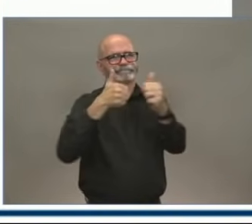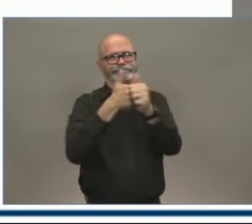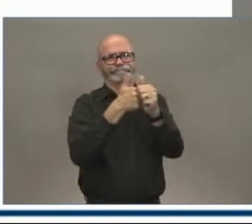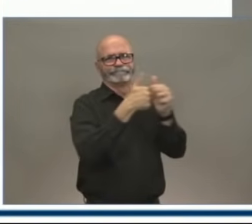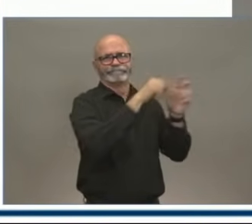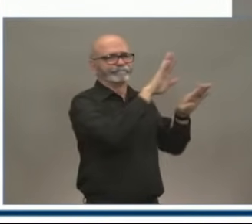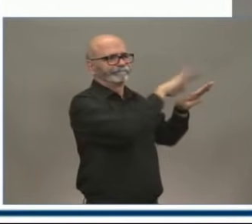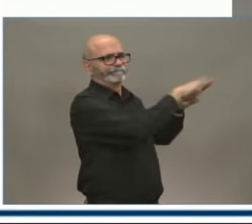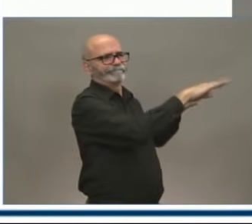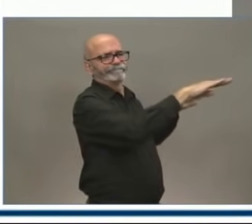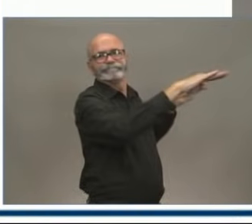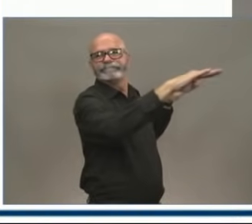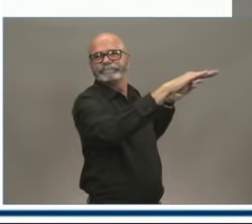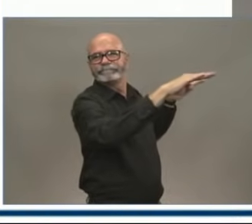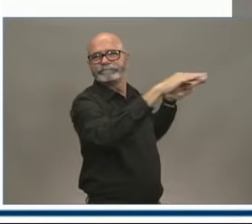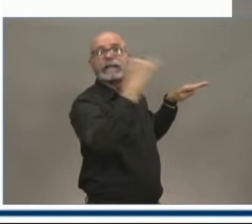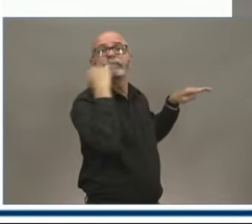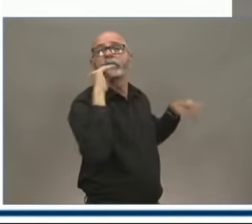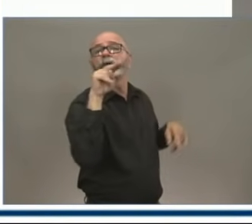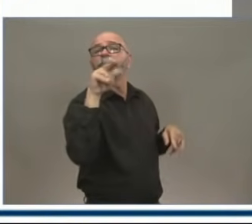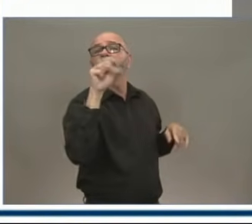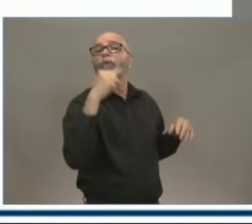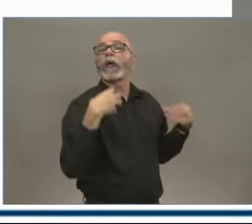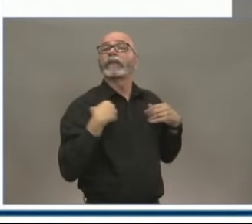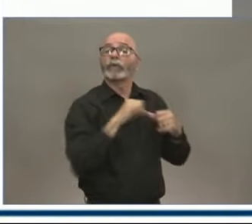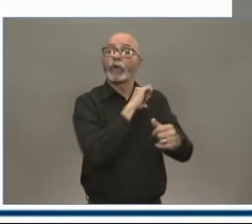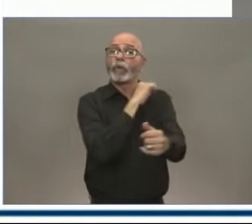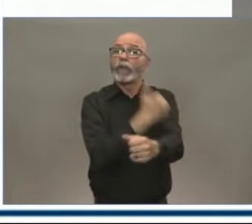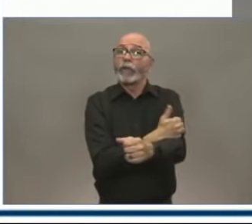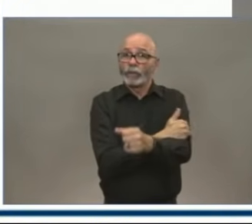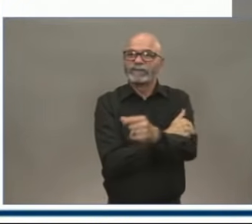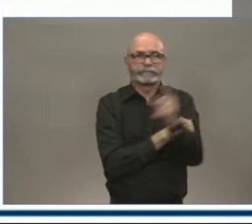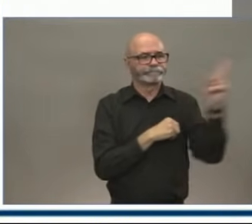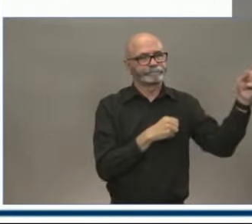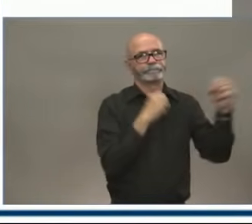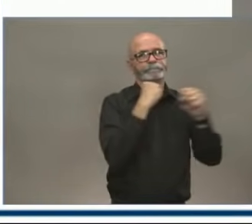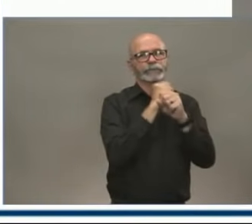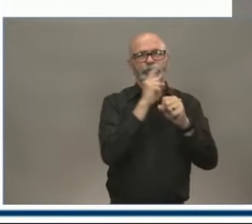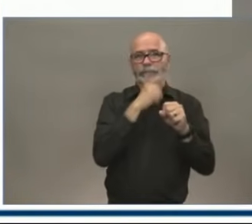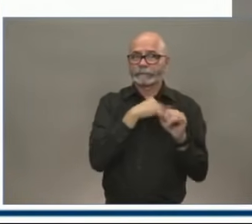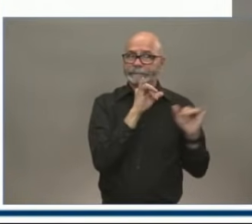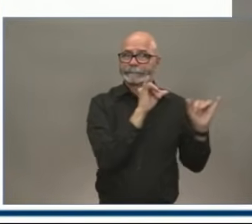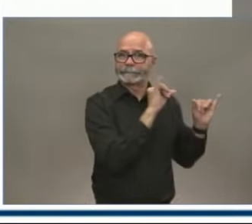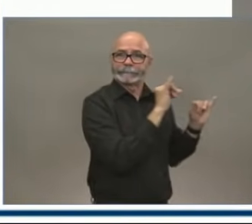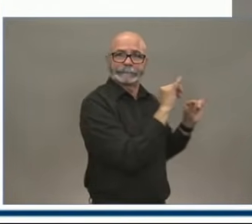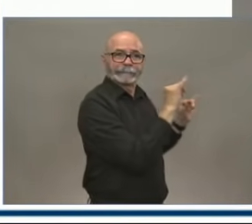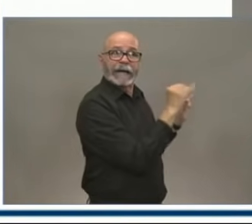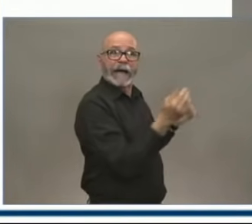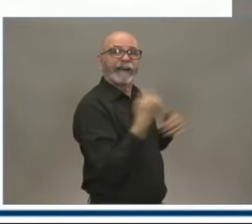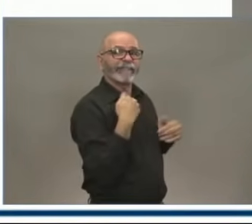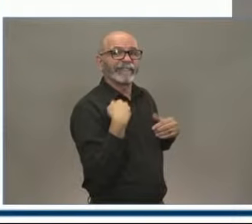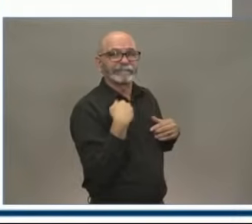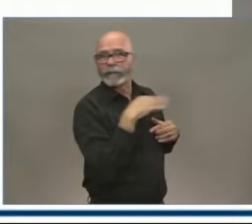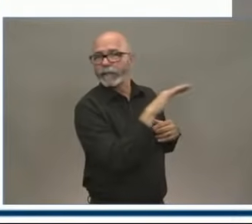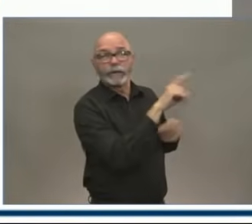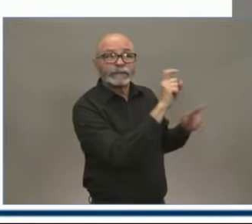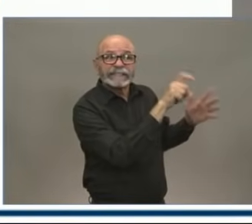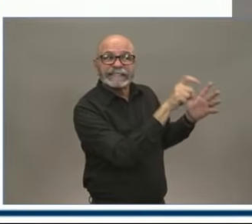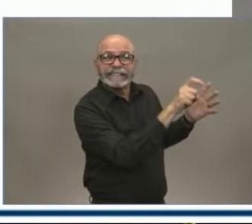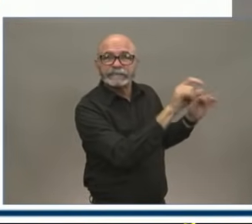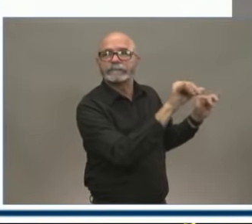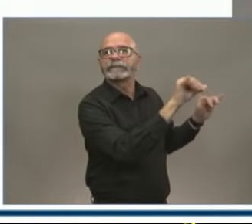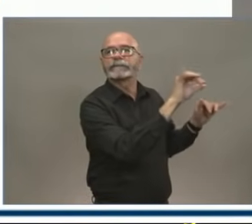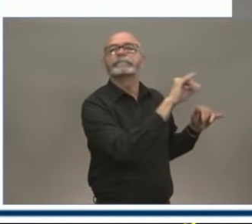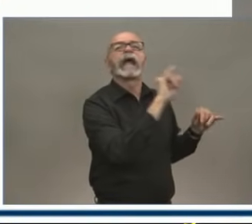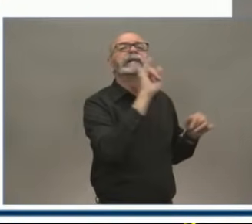Nova Scotia Health Authority are working very clearly about making sure that we would have the maximal ICU capacity that we would need